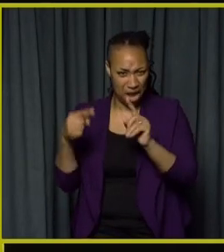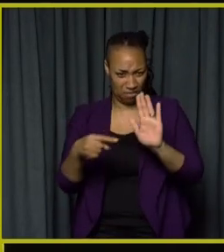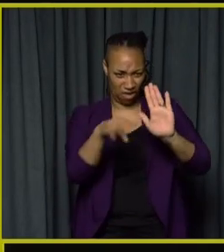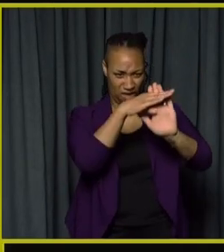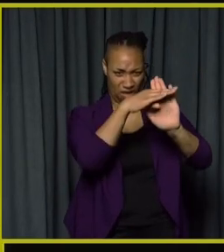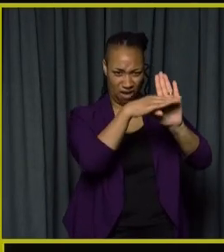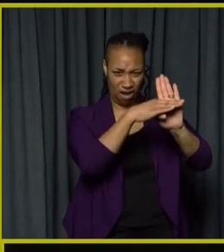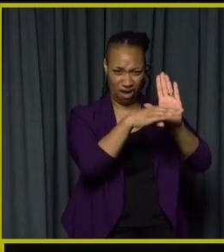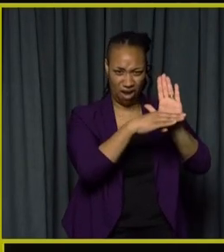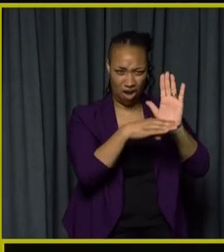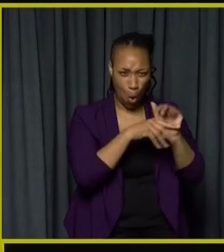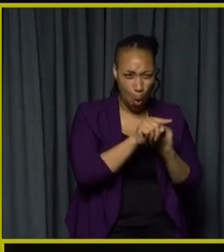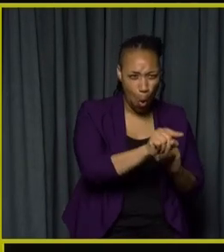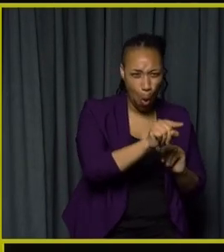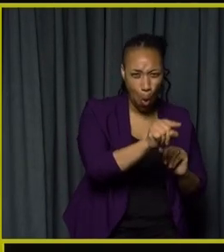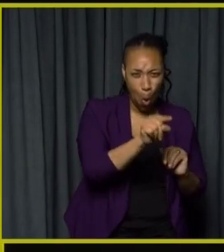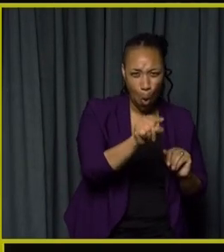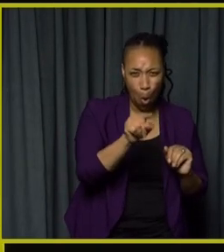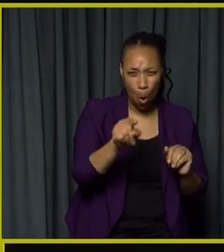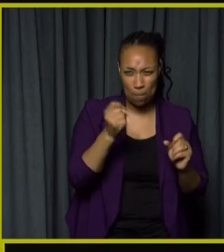sang a pledge to one another,